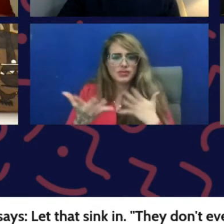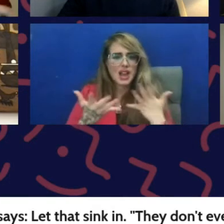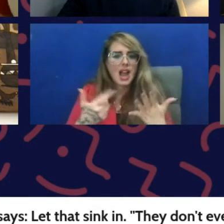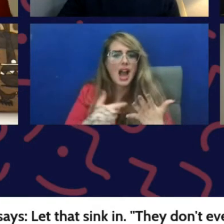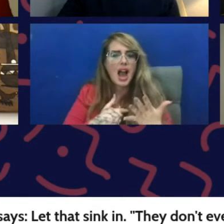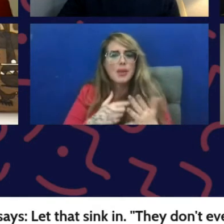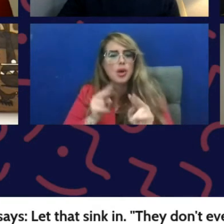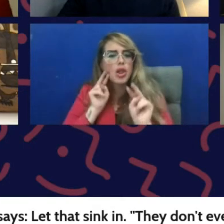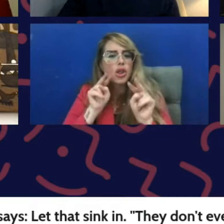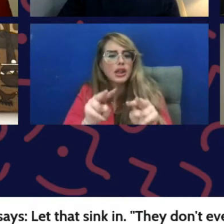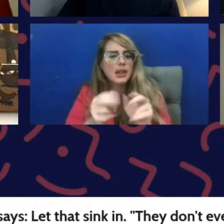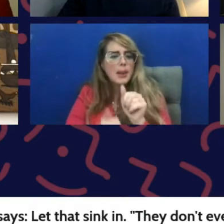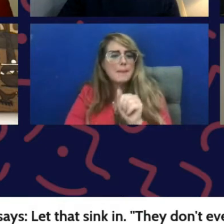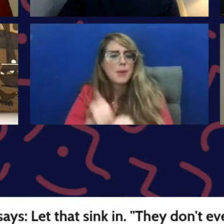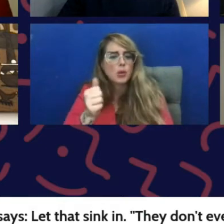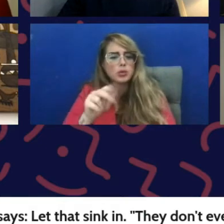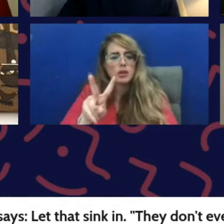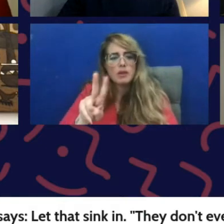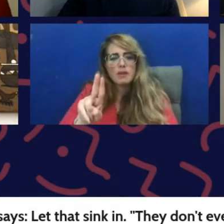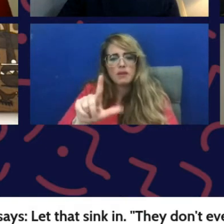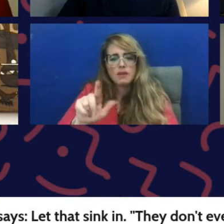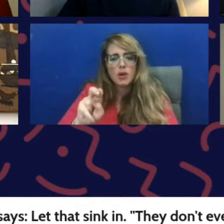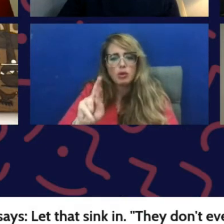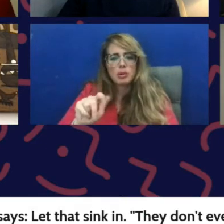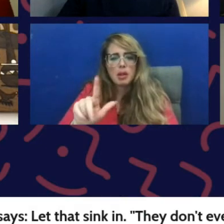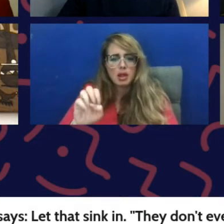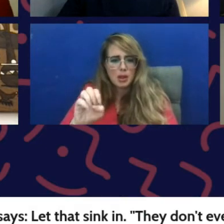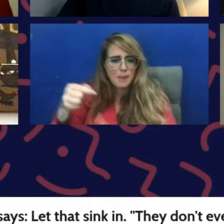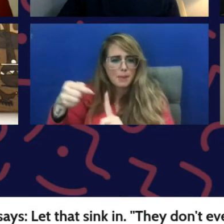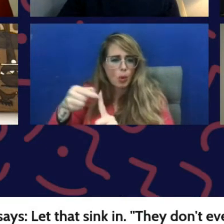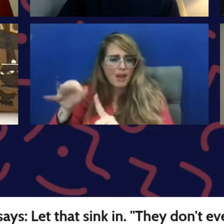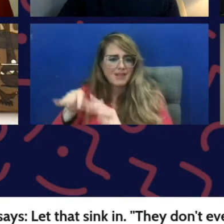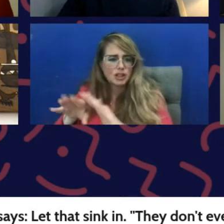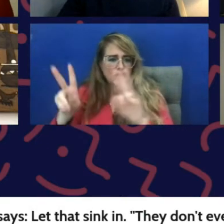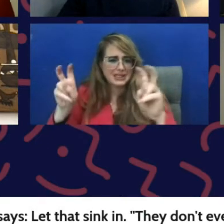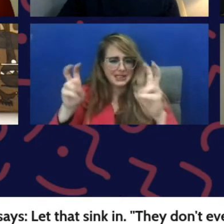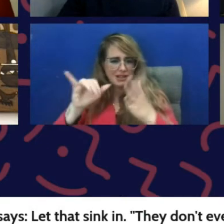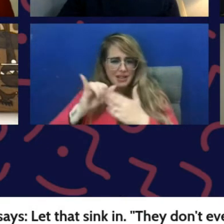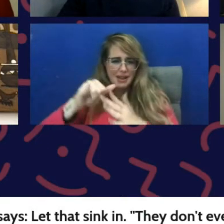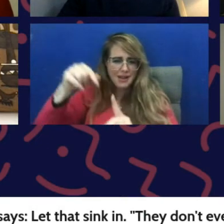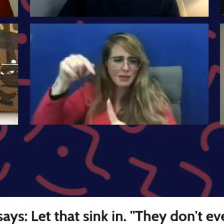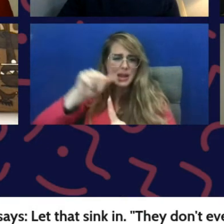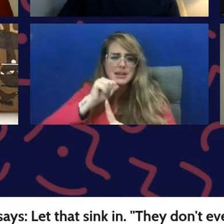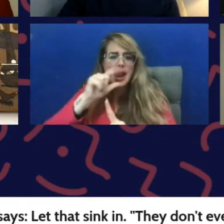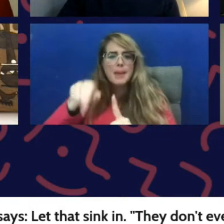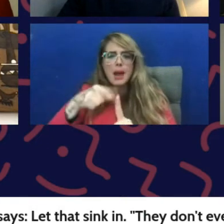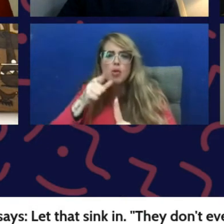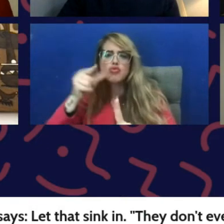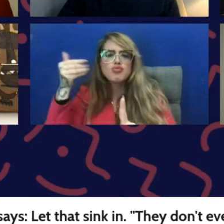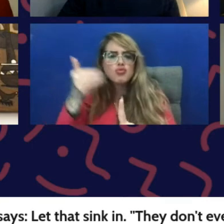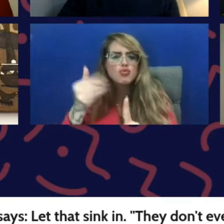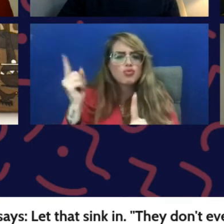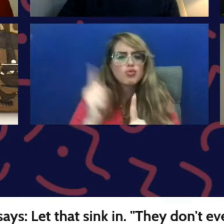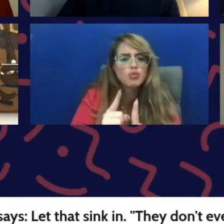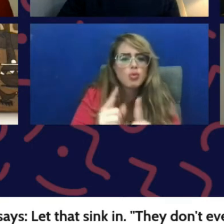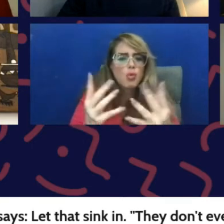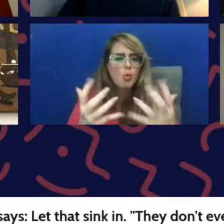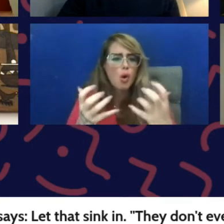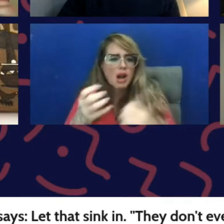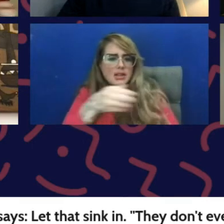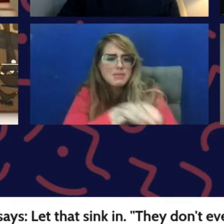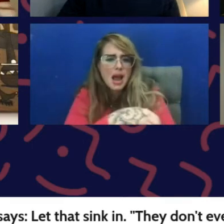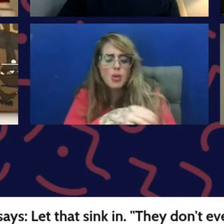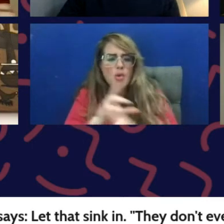I'm looking at the most vulnerable point of entry, right? Like not the person who has proximity or wants power, but the person